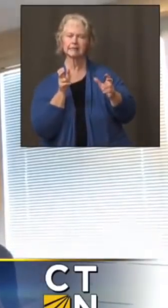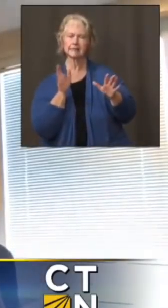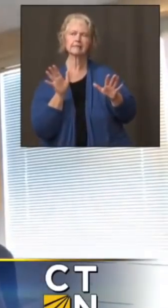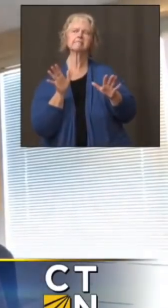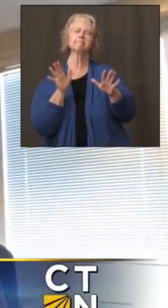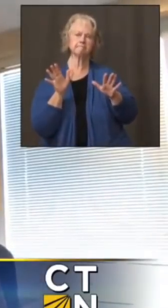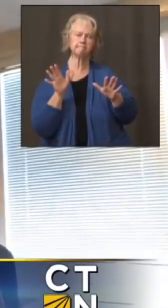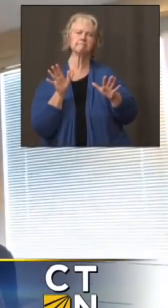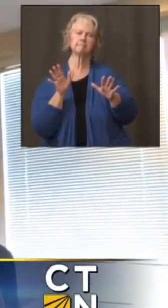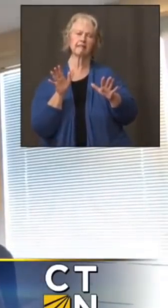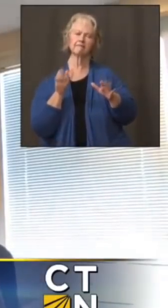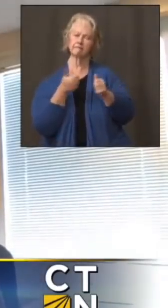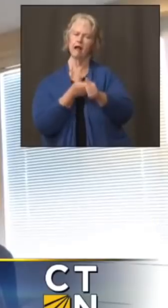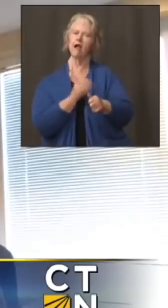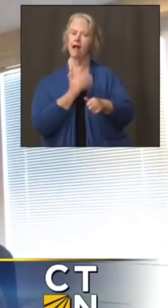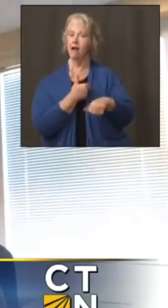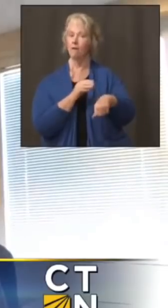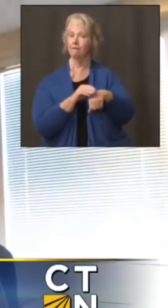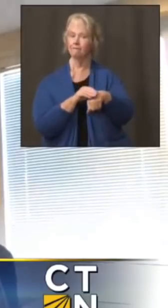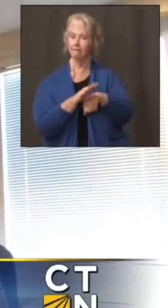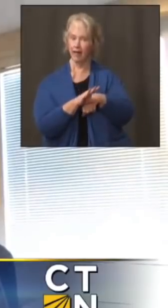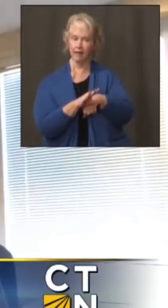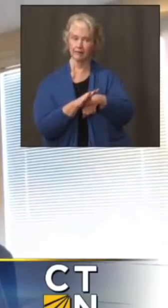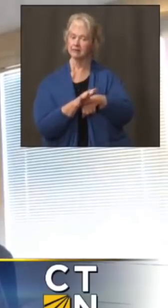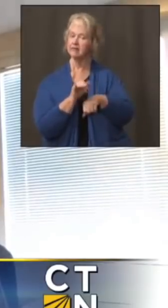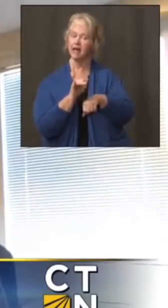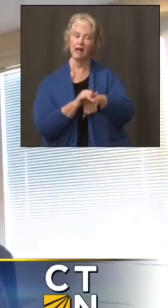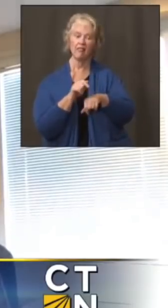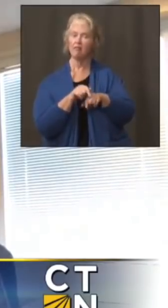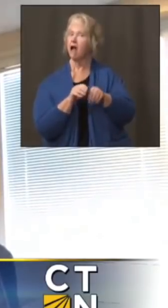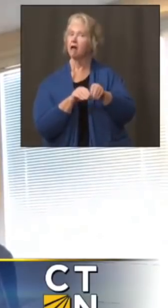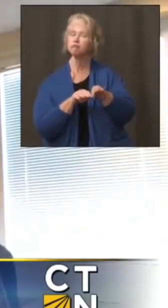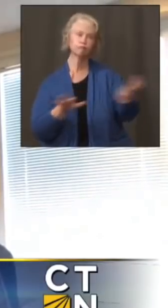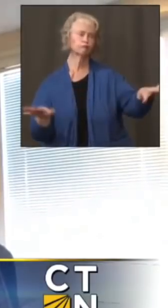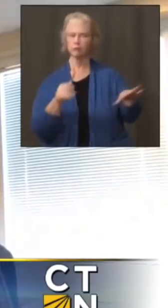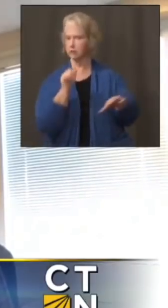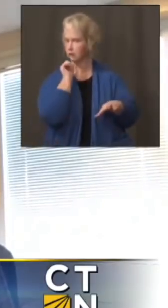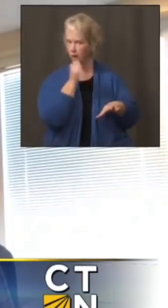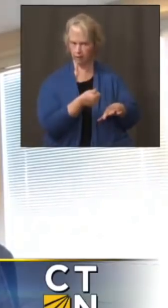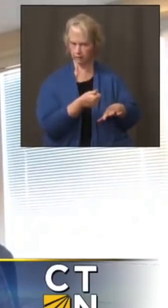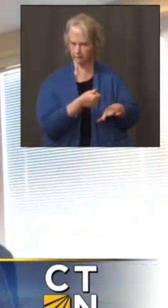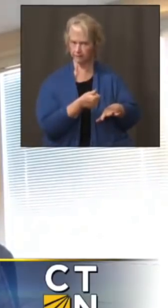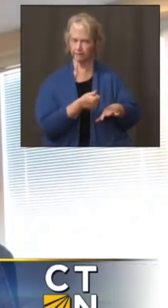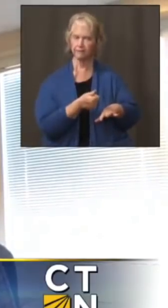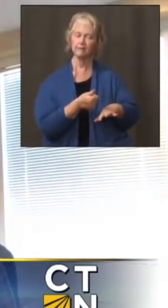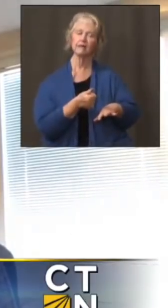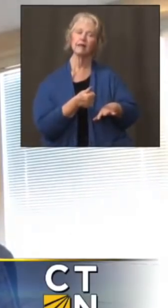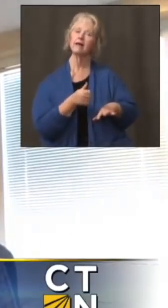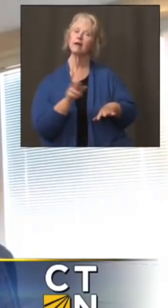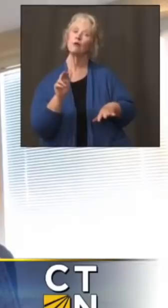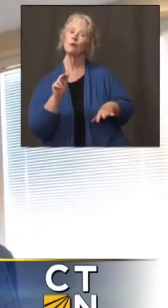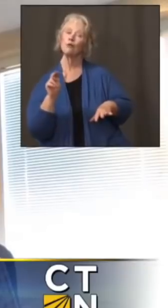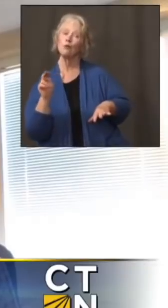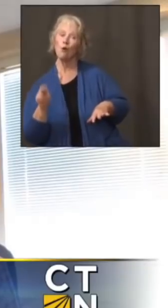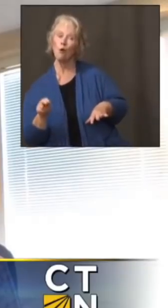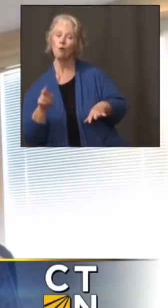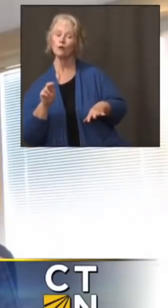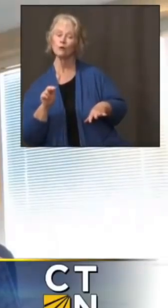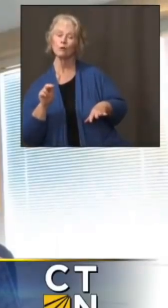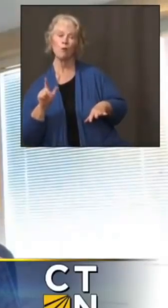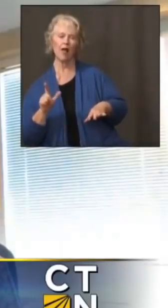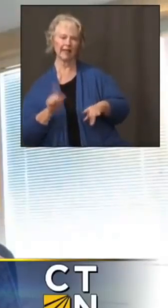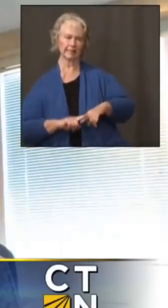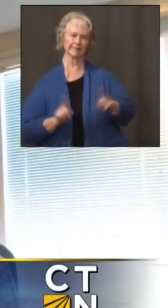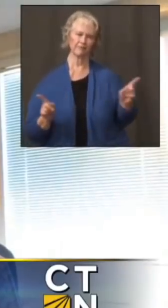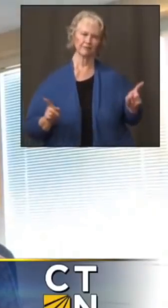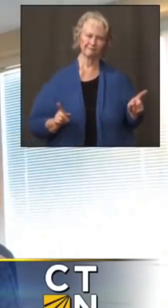adhering to it, and the outbreak didn't spread geographically. What we're seeing in Norwich and New London is